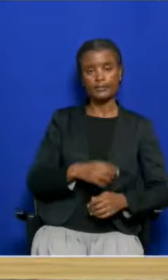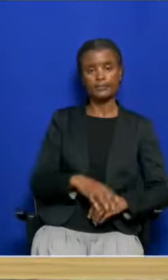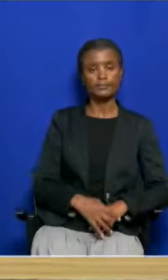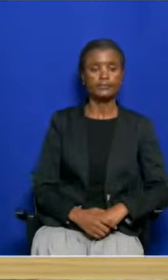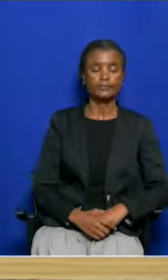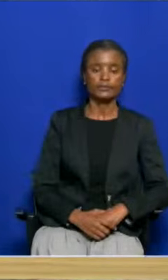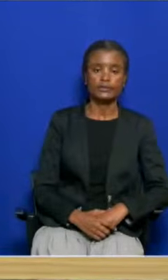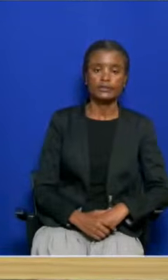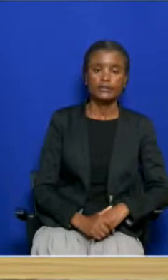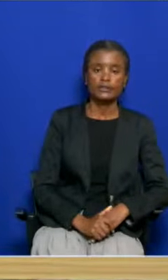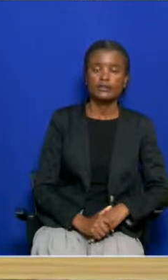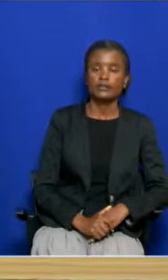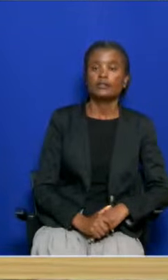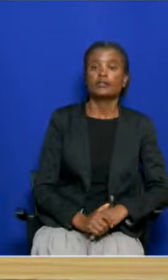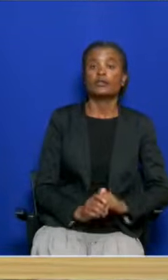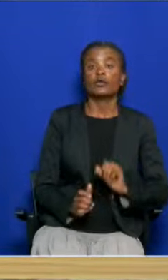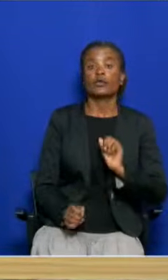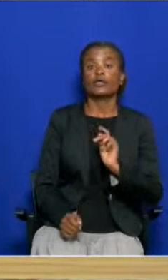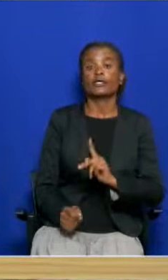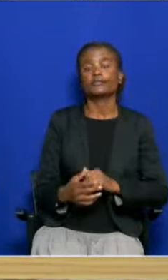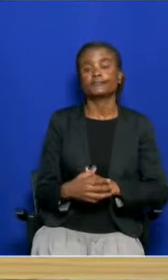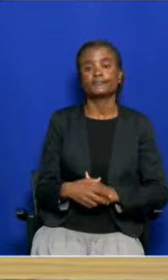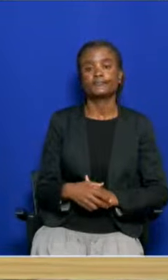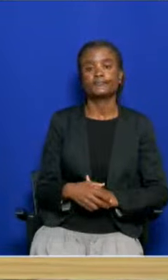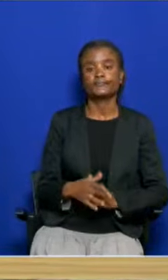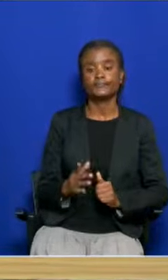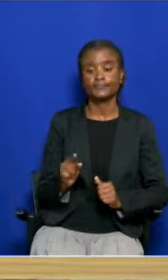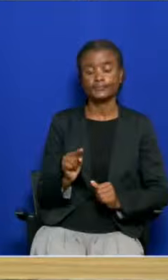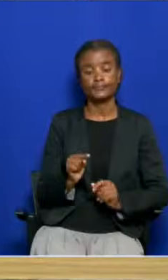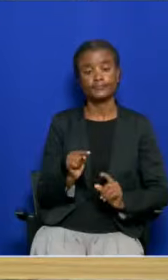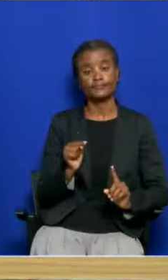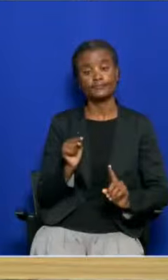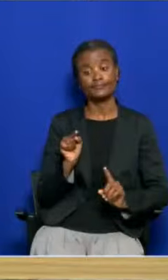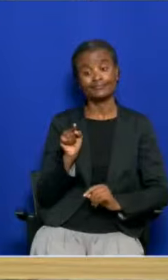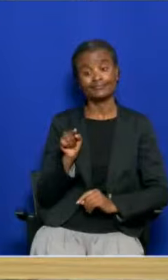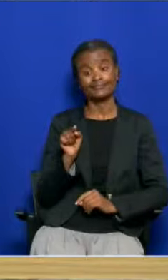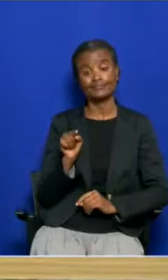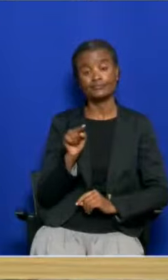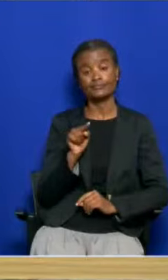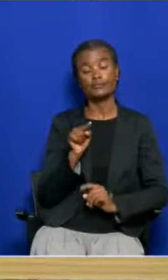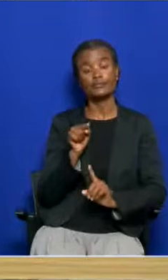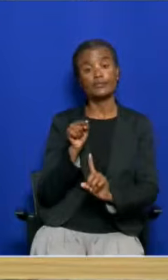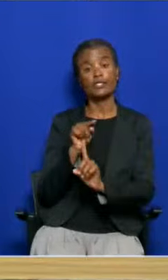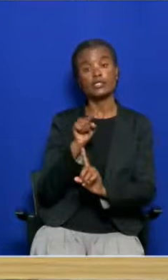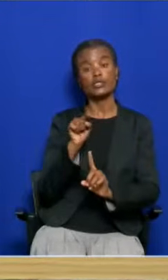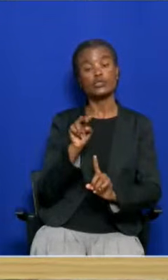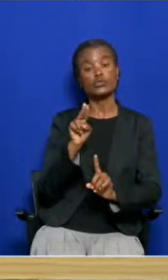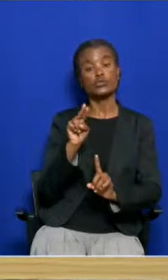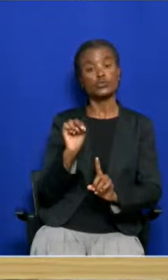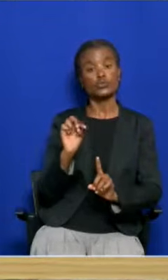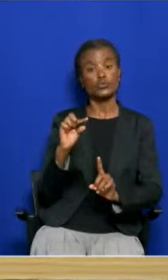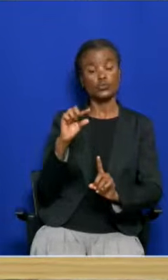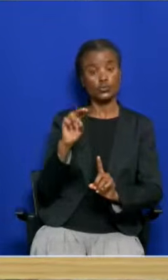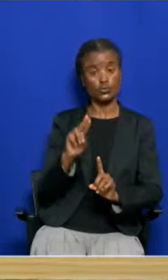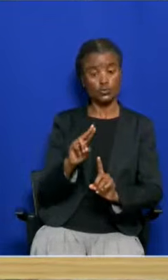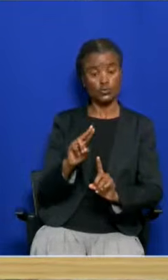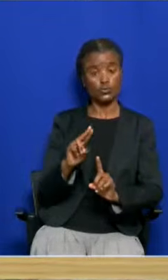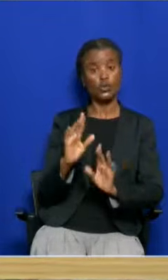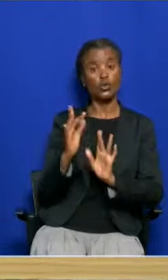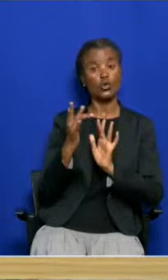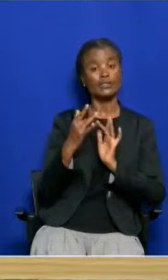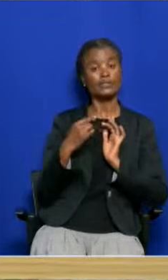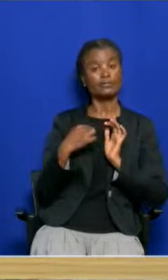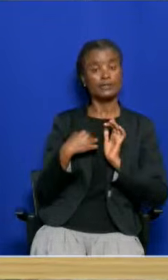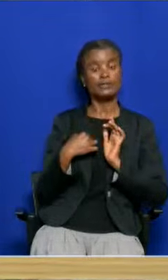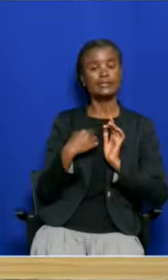Okay, after Mr. Zungu contacted me that him together with his team, they are on their